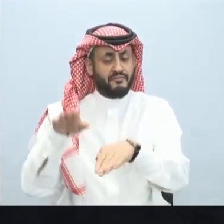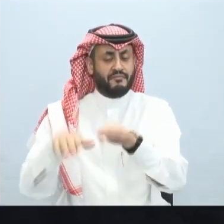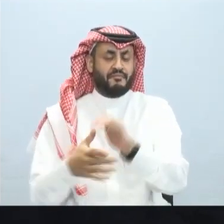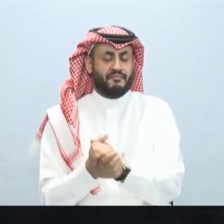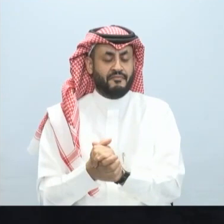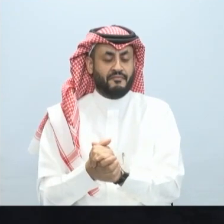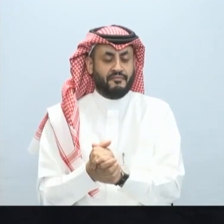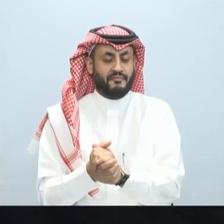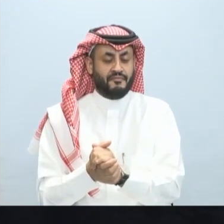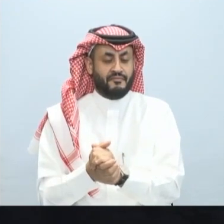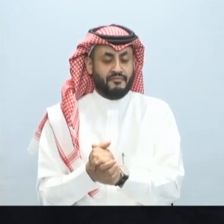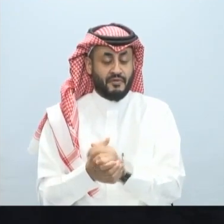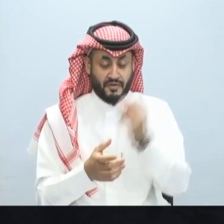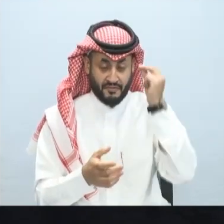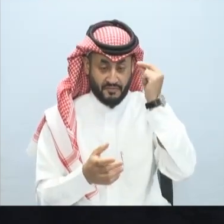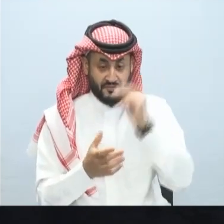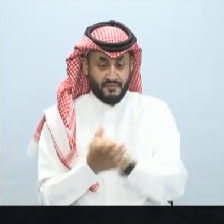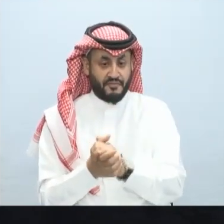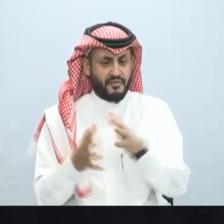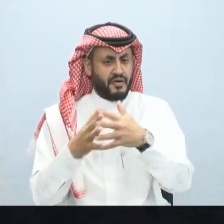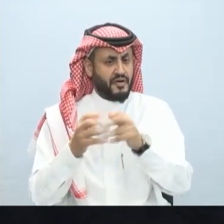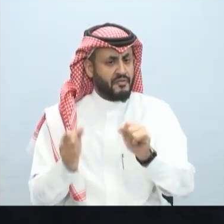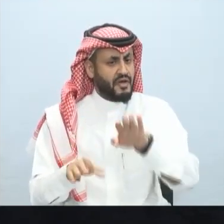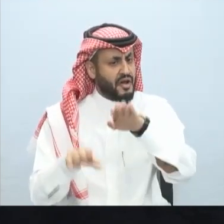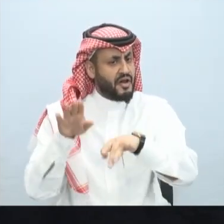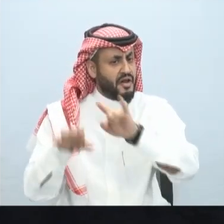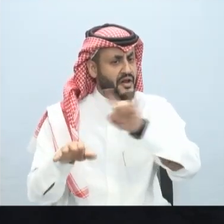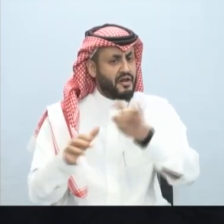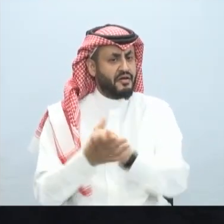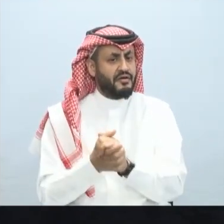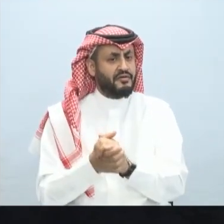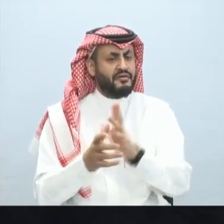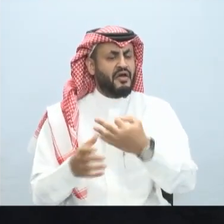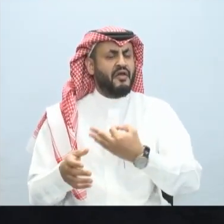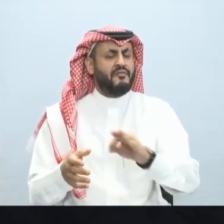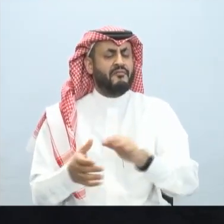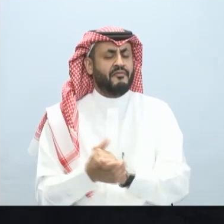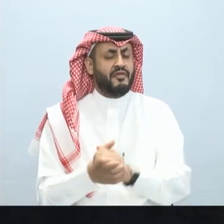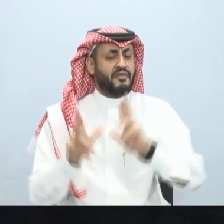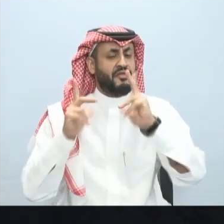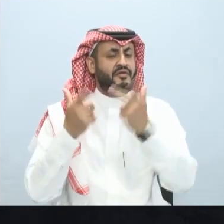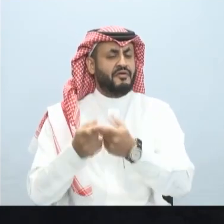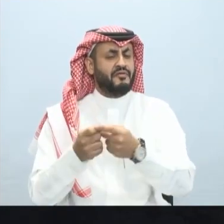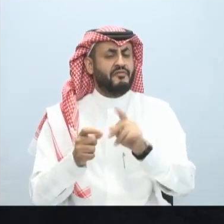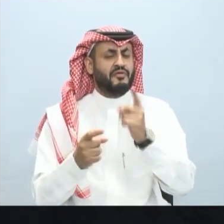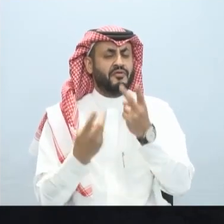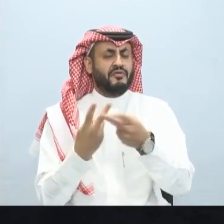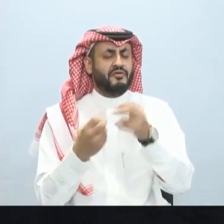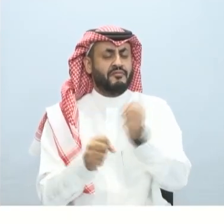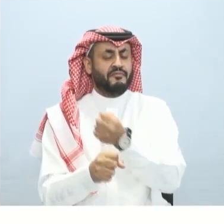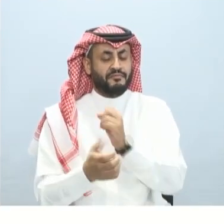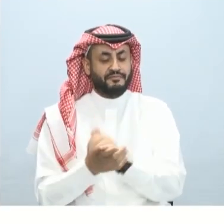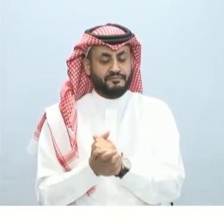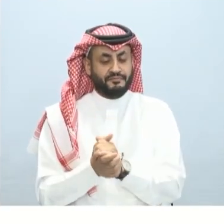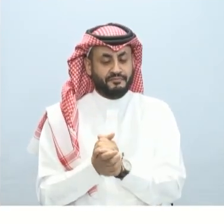comparative. But now we know that the meaning is not comparing, we are just showing the result of another action.